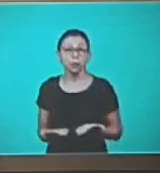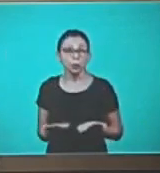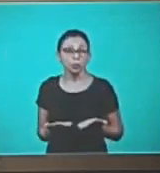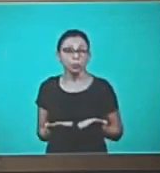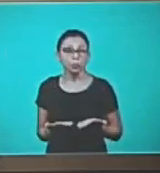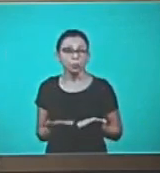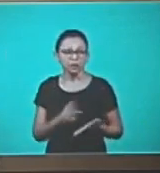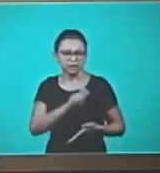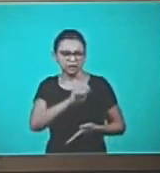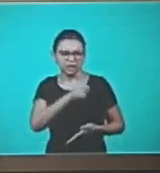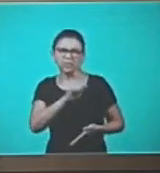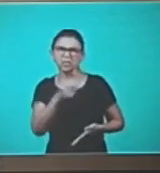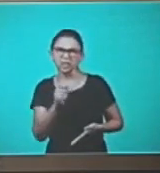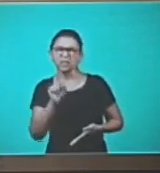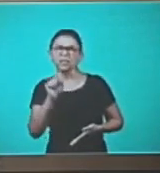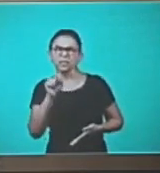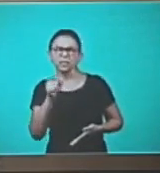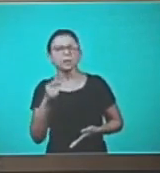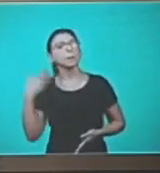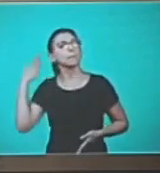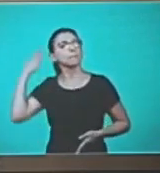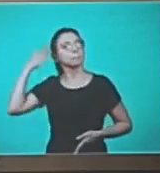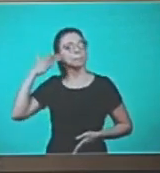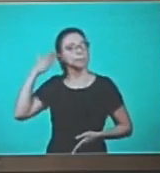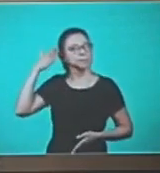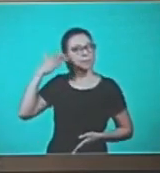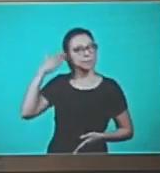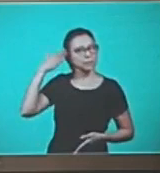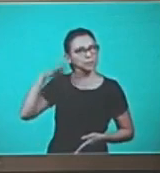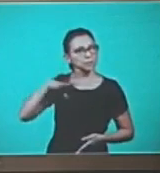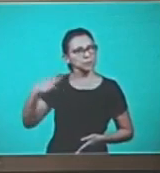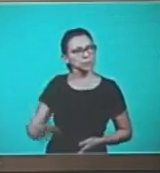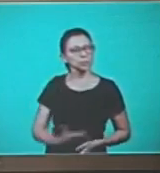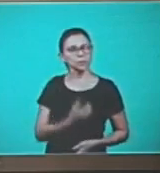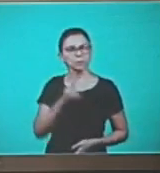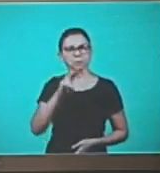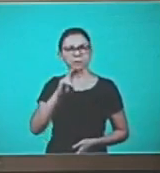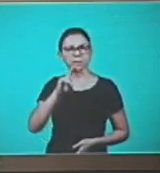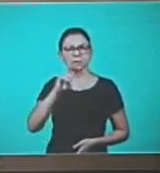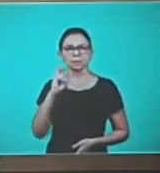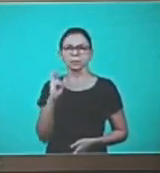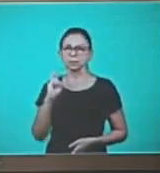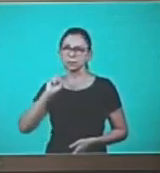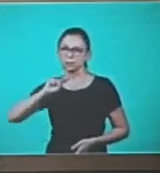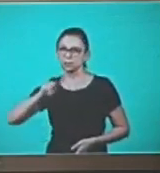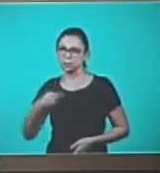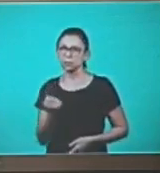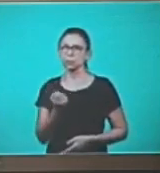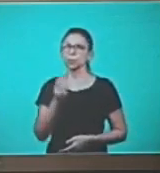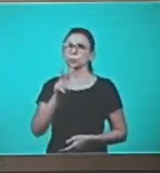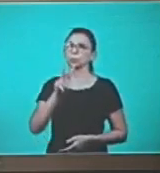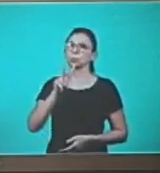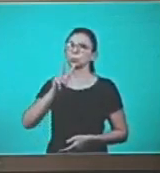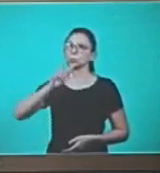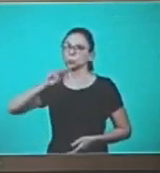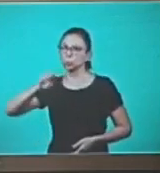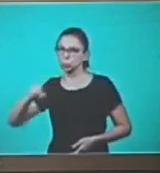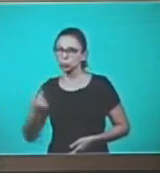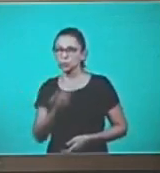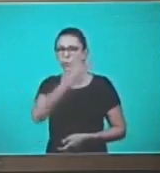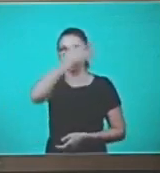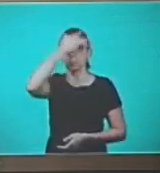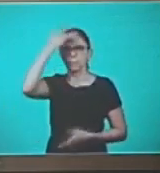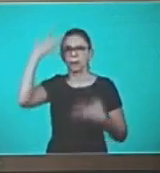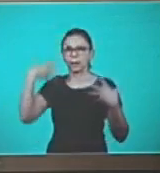The two great messages where 3,000 and 5,000 were converted. So the kingdom was opened